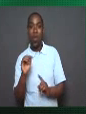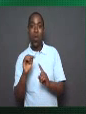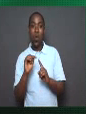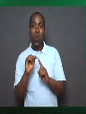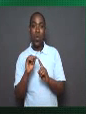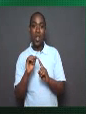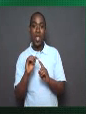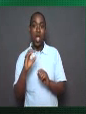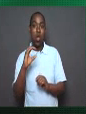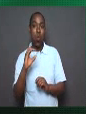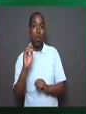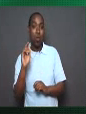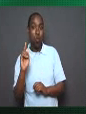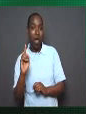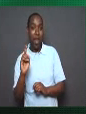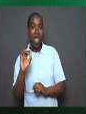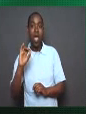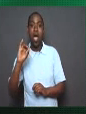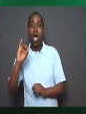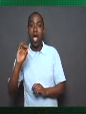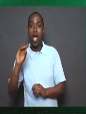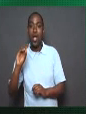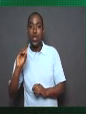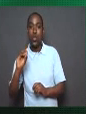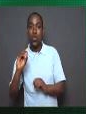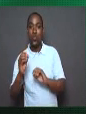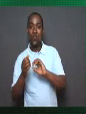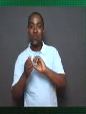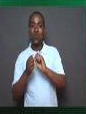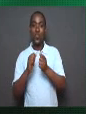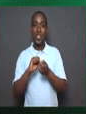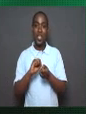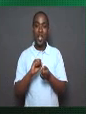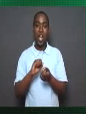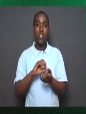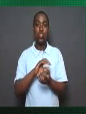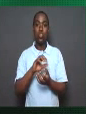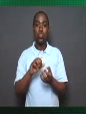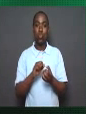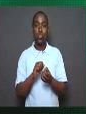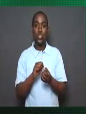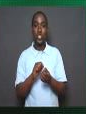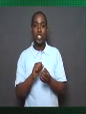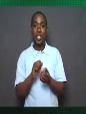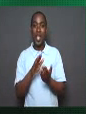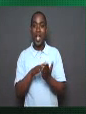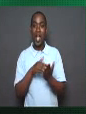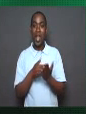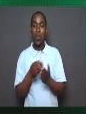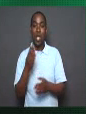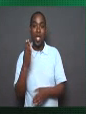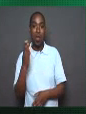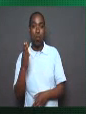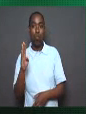to copper-1 ions, and the solution will change colors from